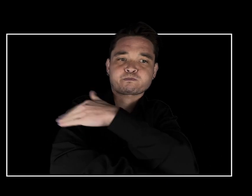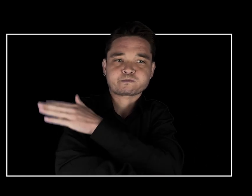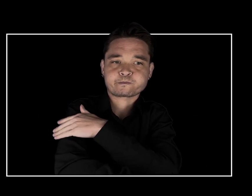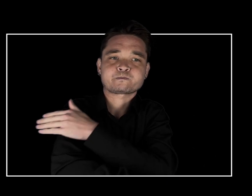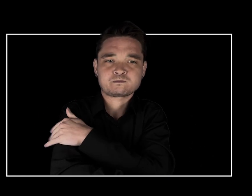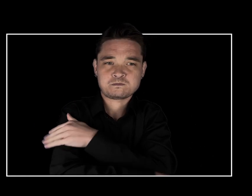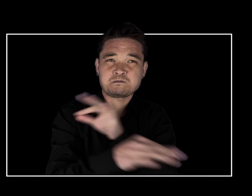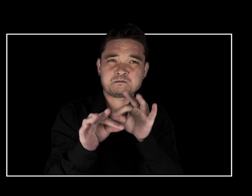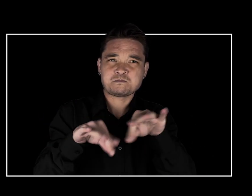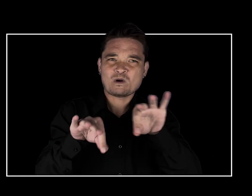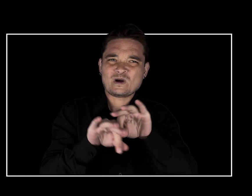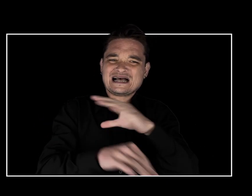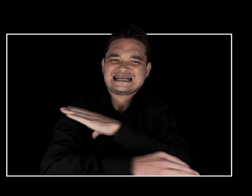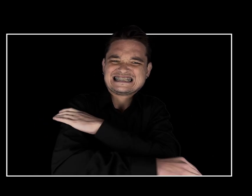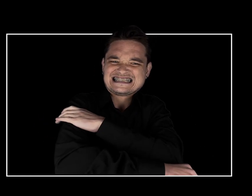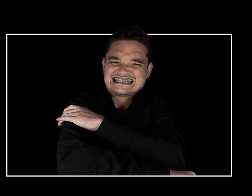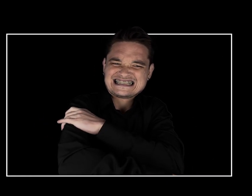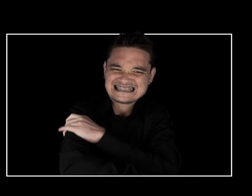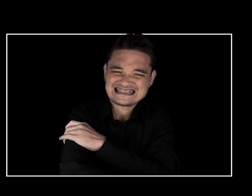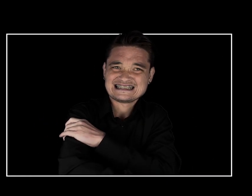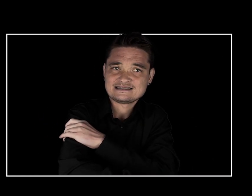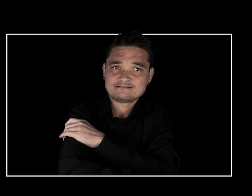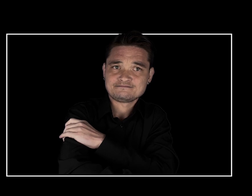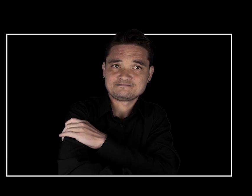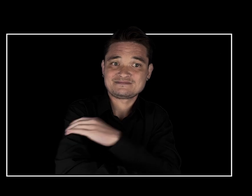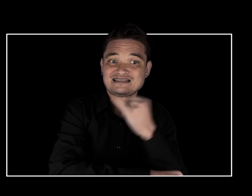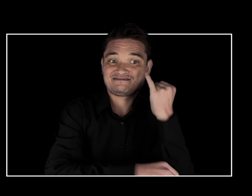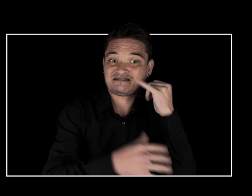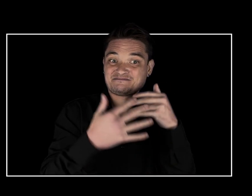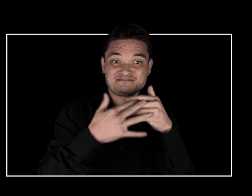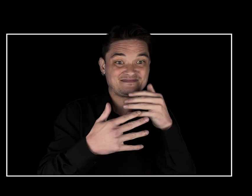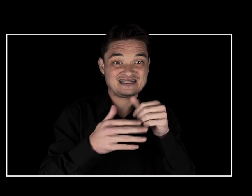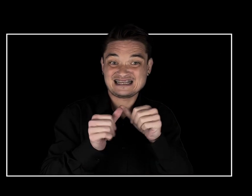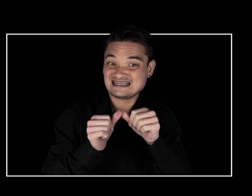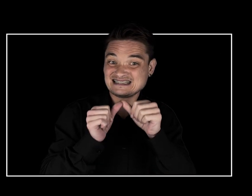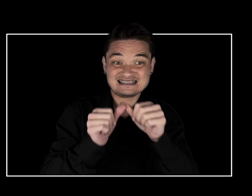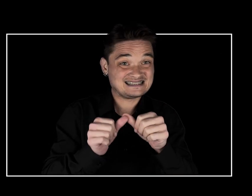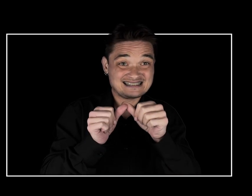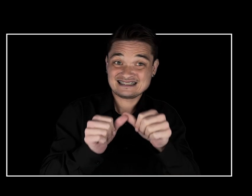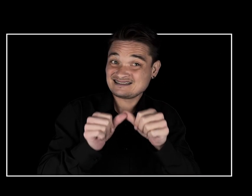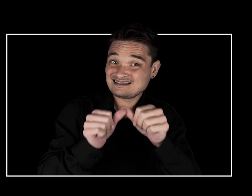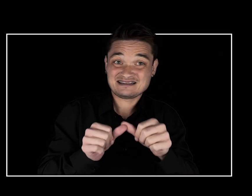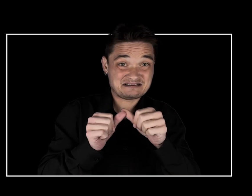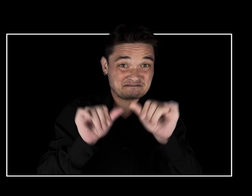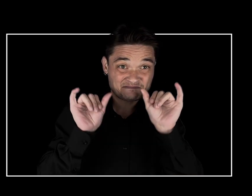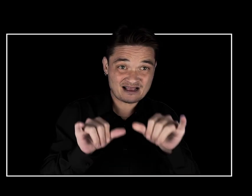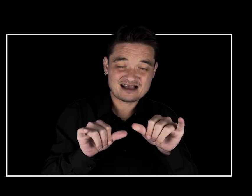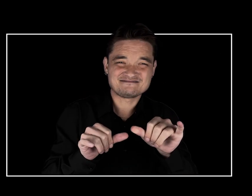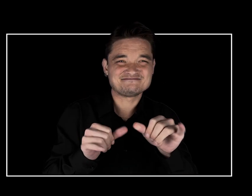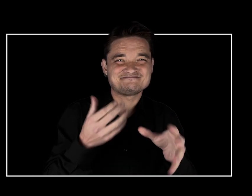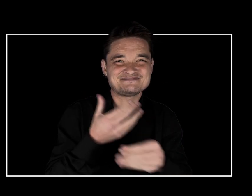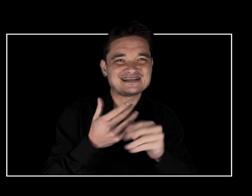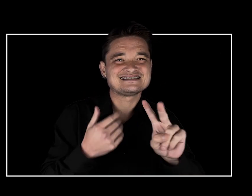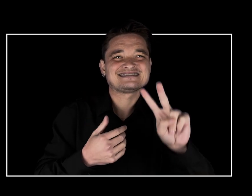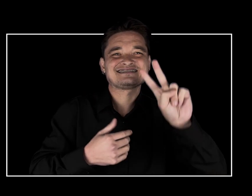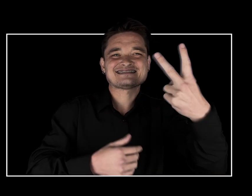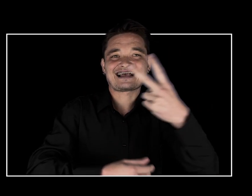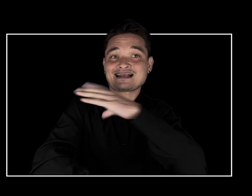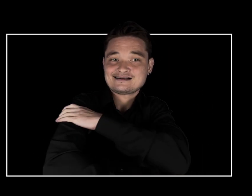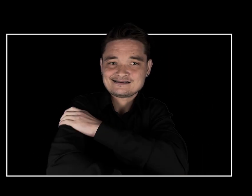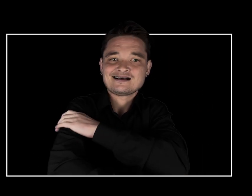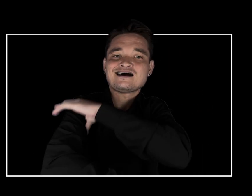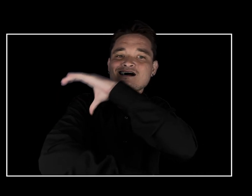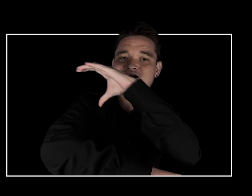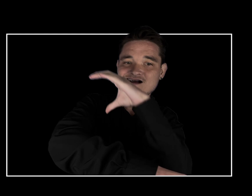effective. If bleeding doesn't stop, apply a second tourniquet above the first one. Do not remove the